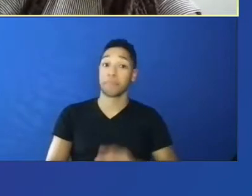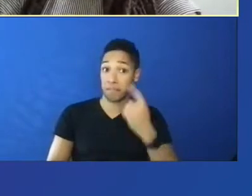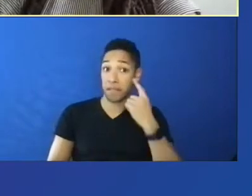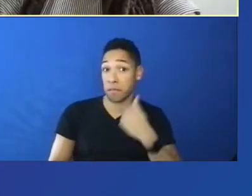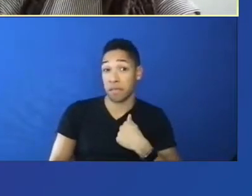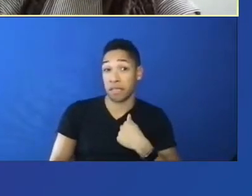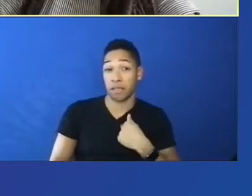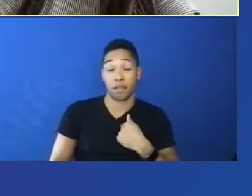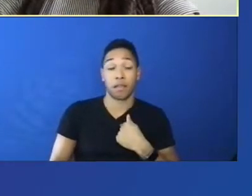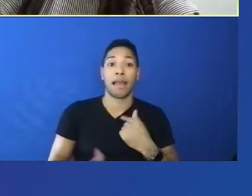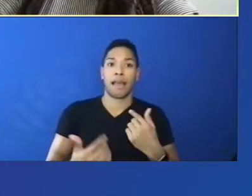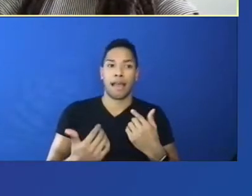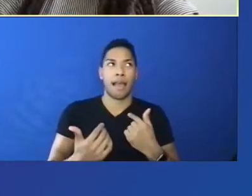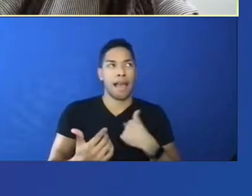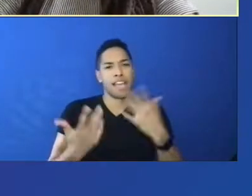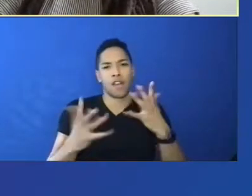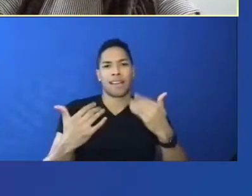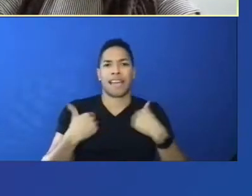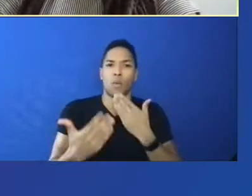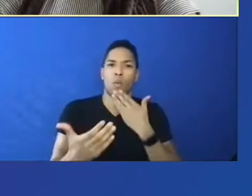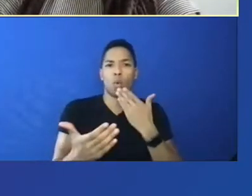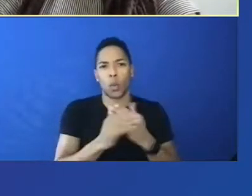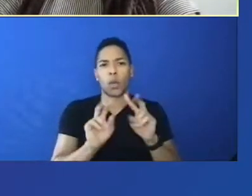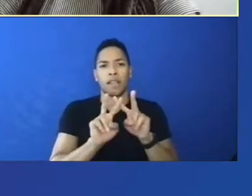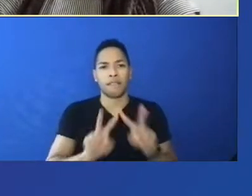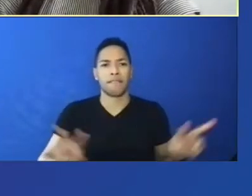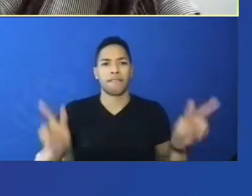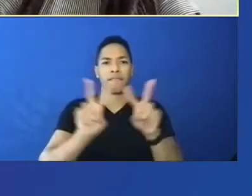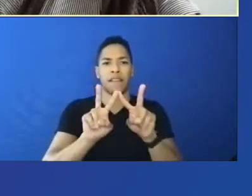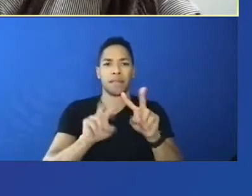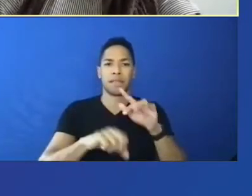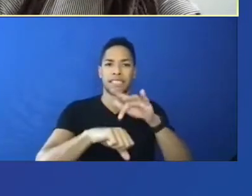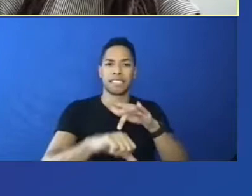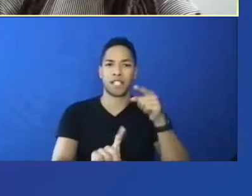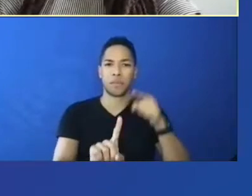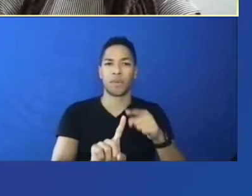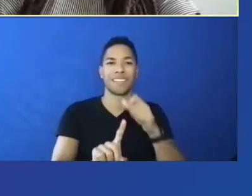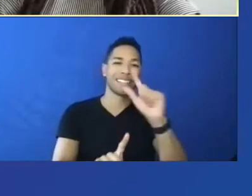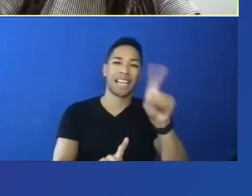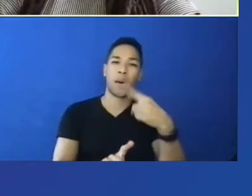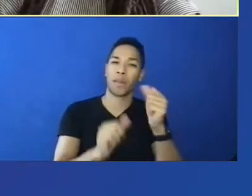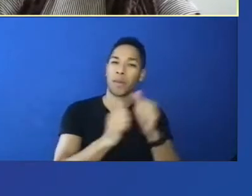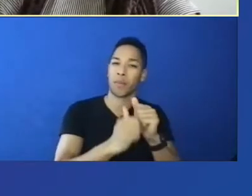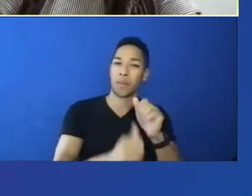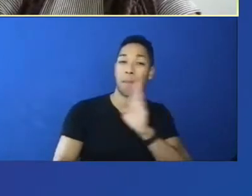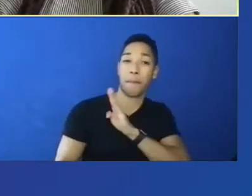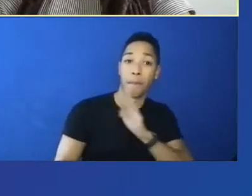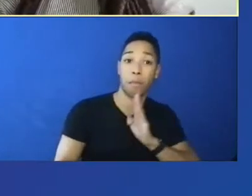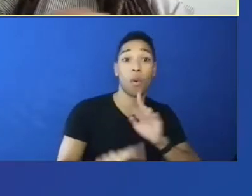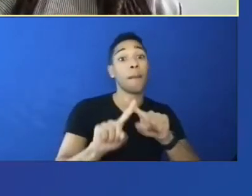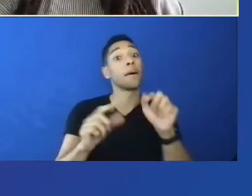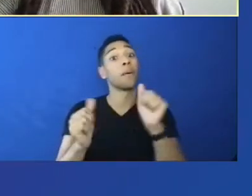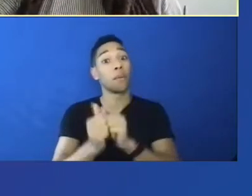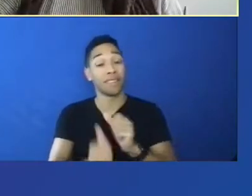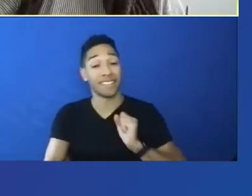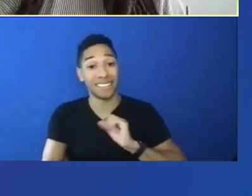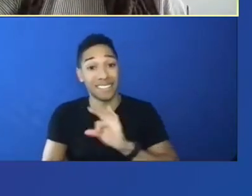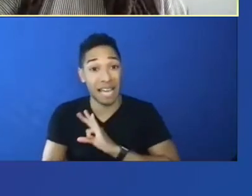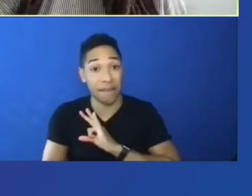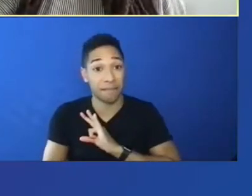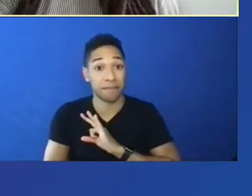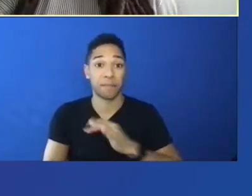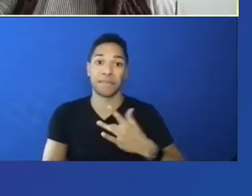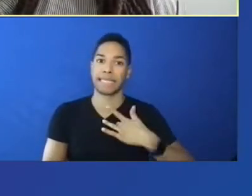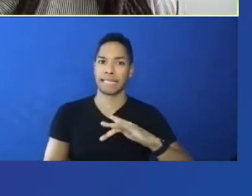of really valuable touch points, not just with the board, but with the staff. And I think we don't always see